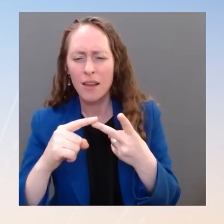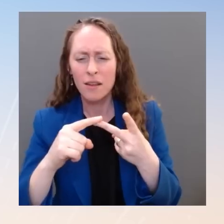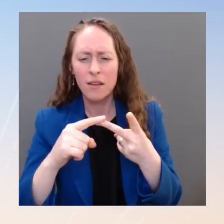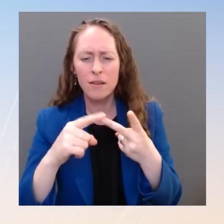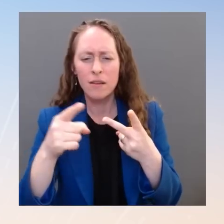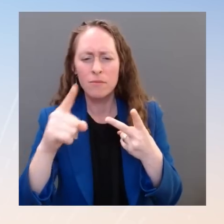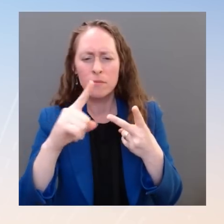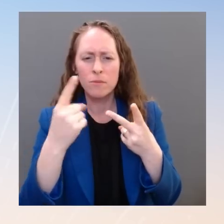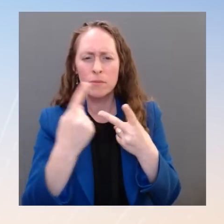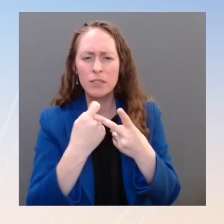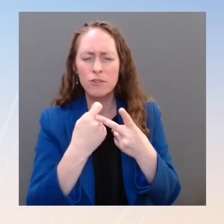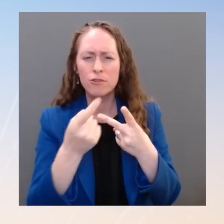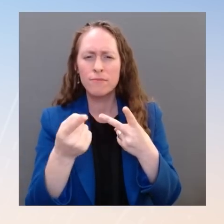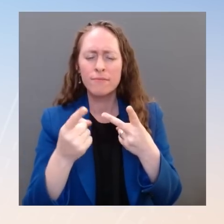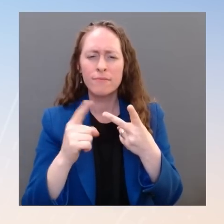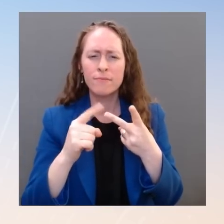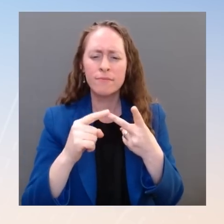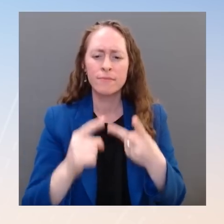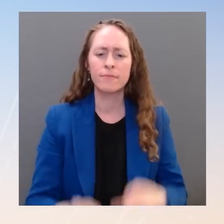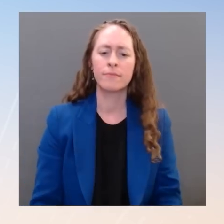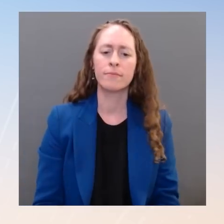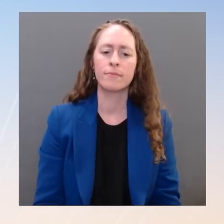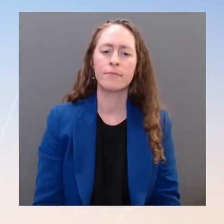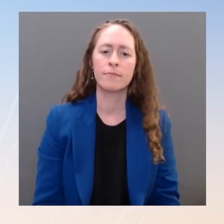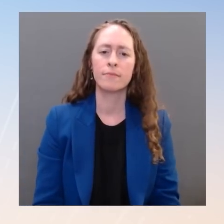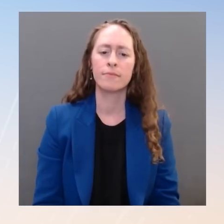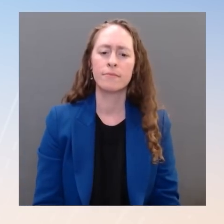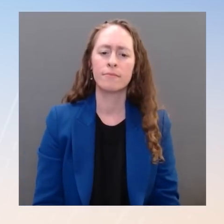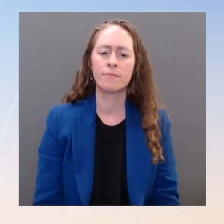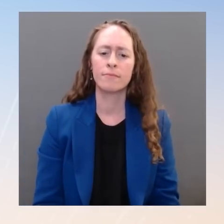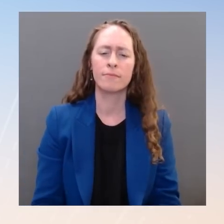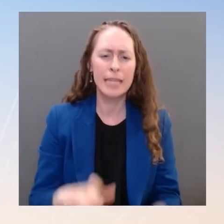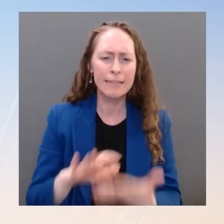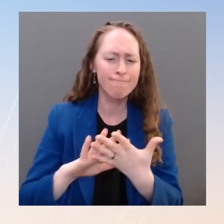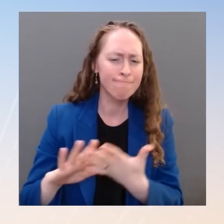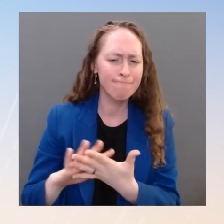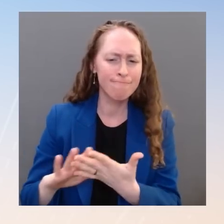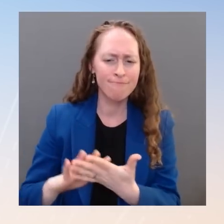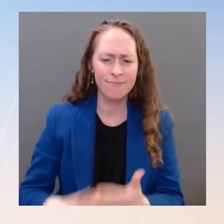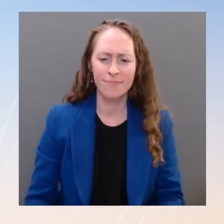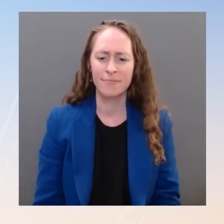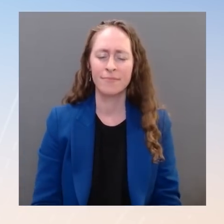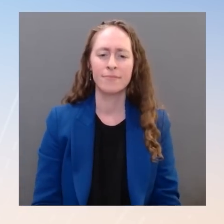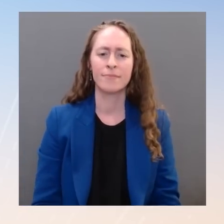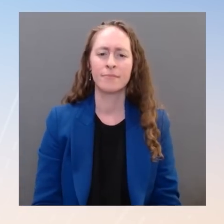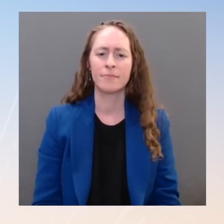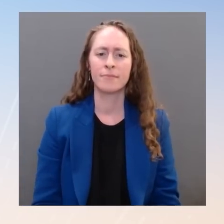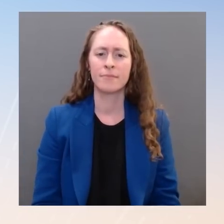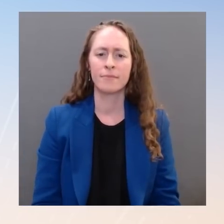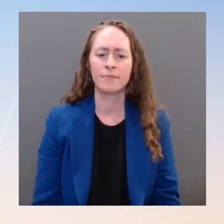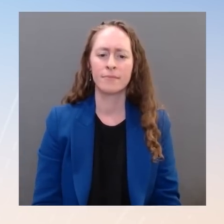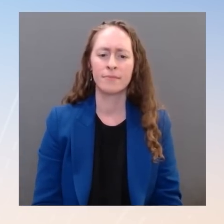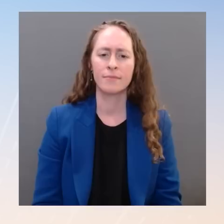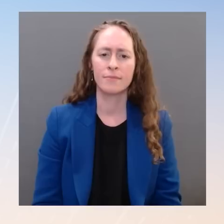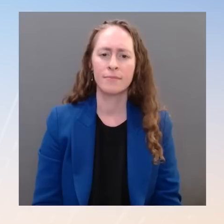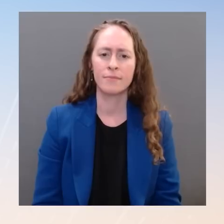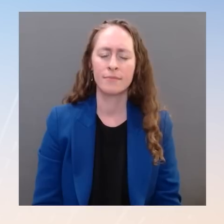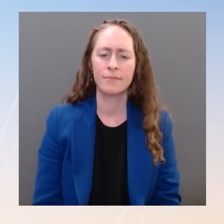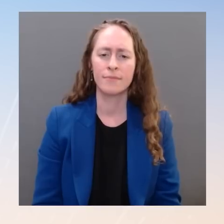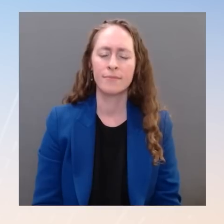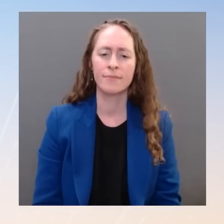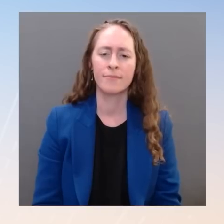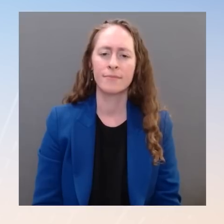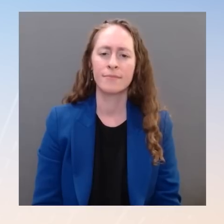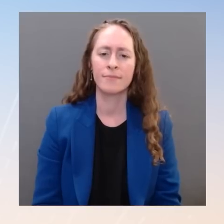in the past about how he doesn't believe that that millionaires and billionaires obviously should benefit, or even people from the